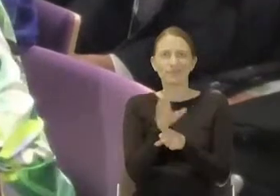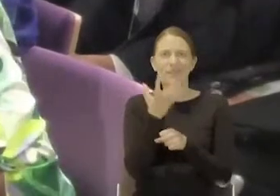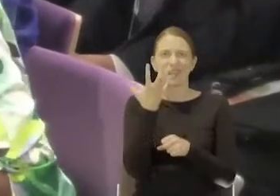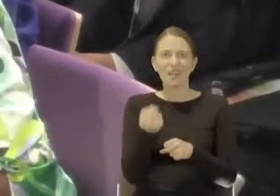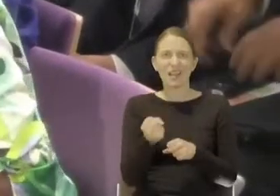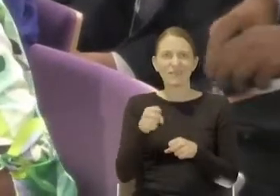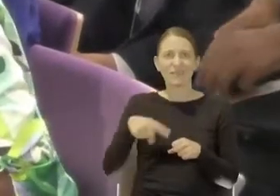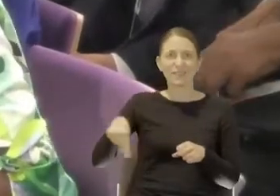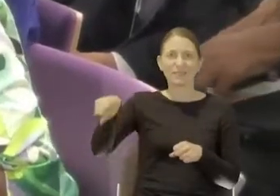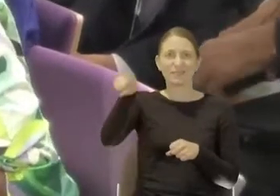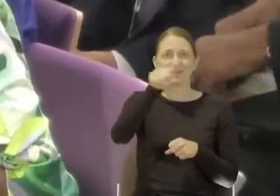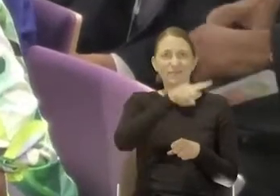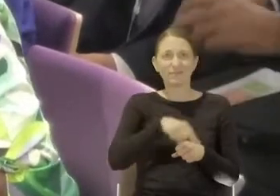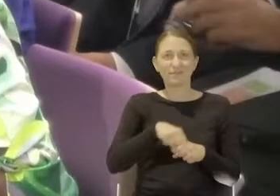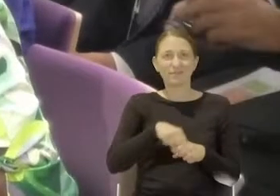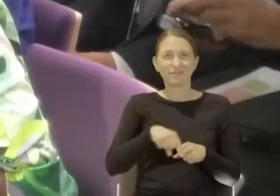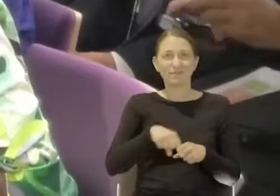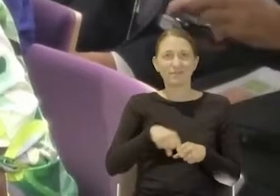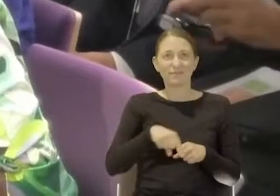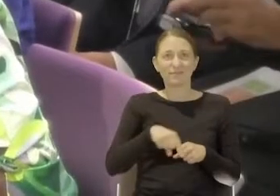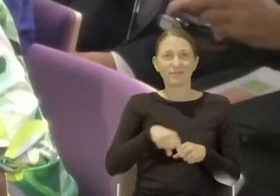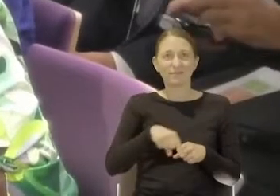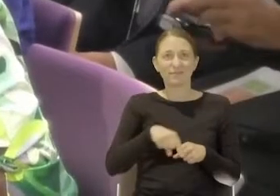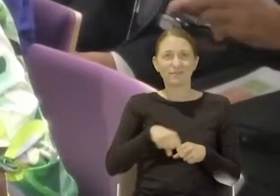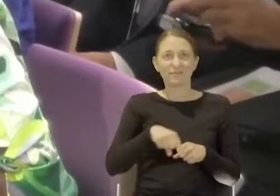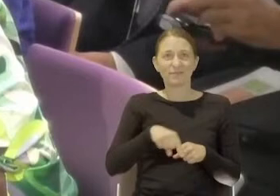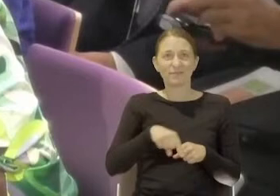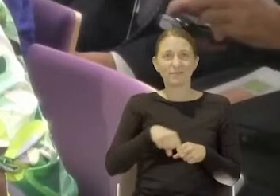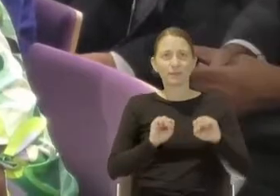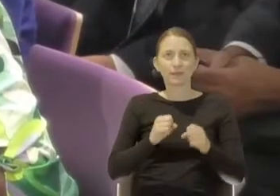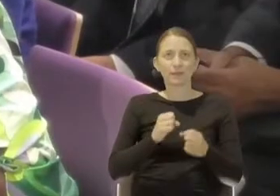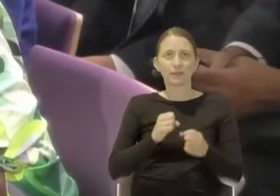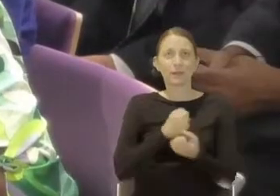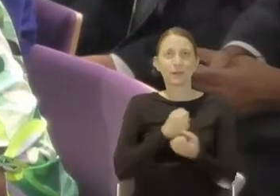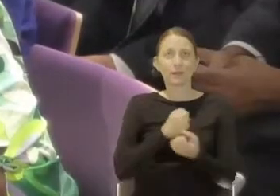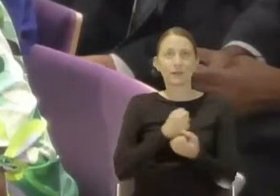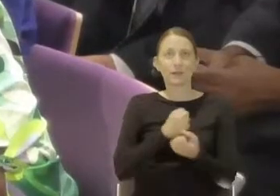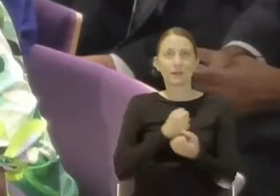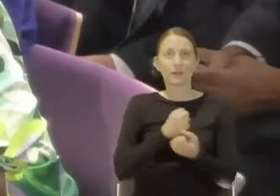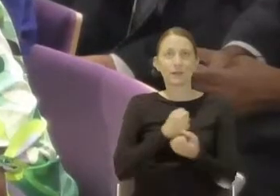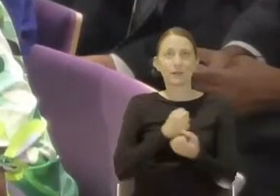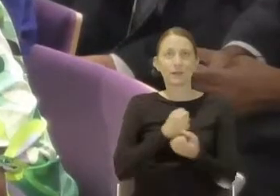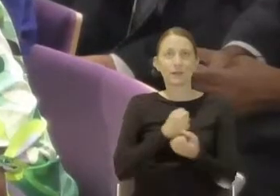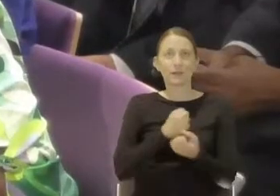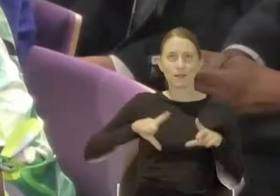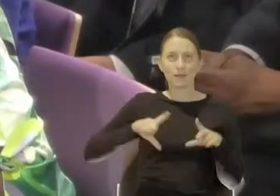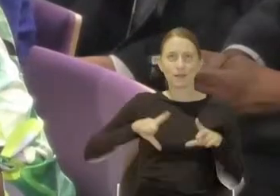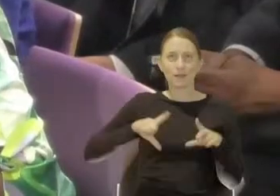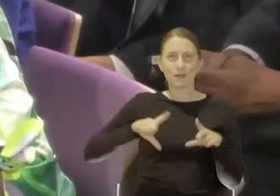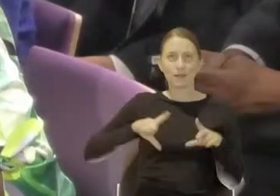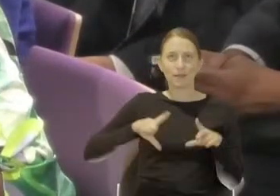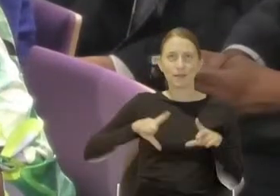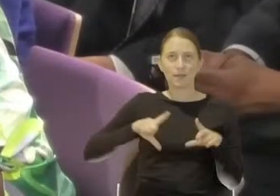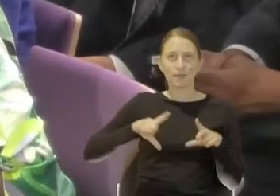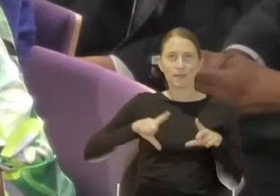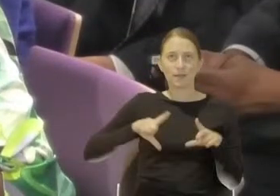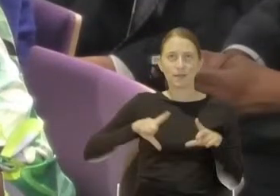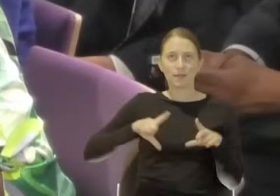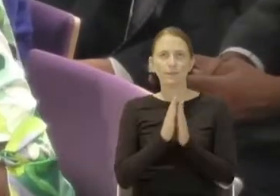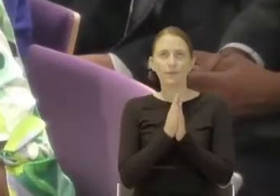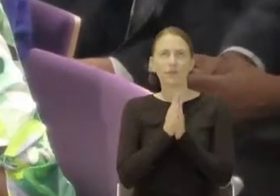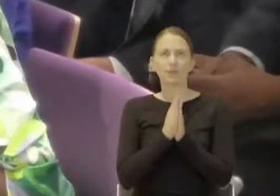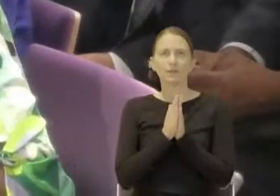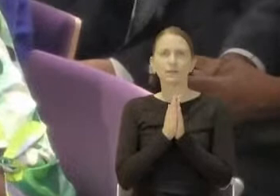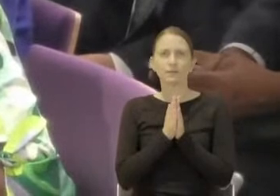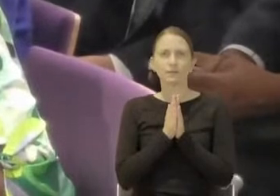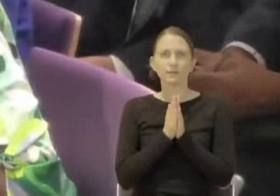guests' lives, all the gentlemen and ladies that have participated at WUF11, we ask you to be conscious, and in any way,